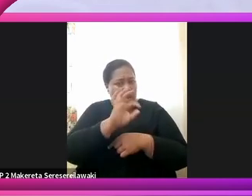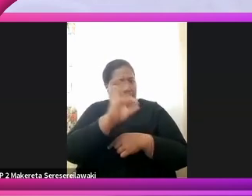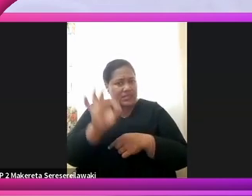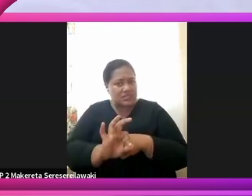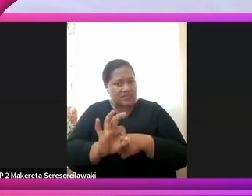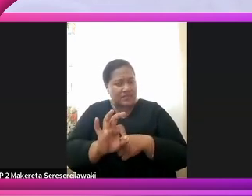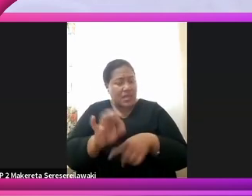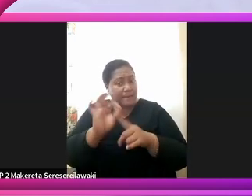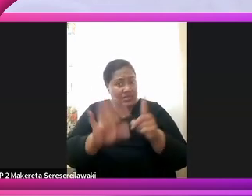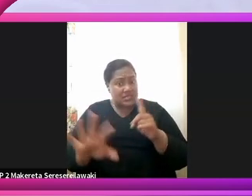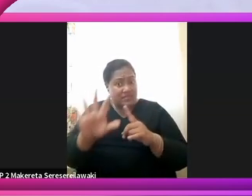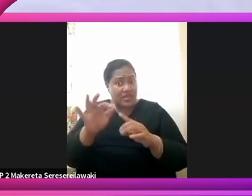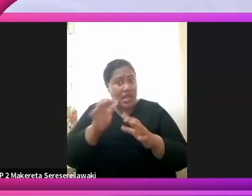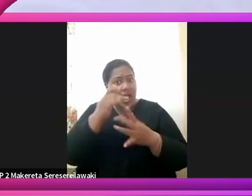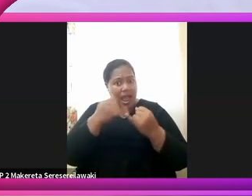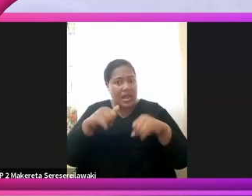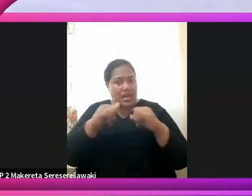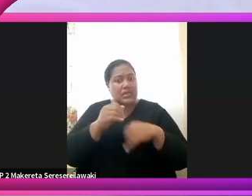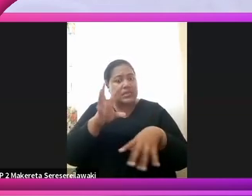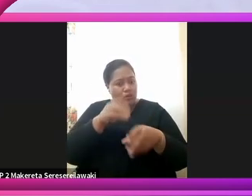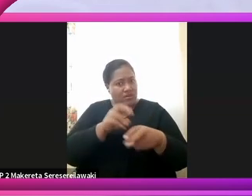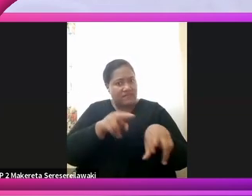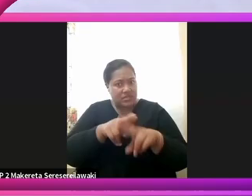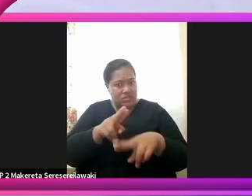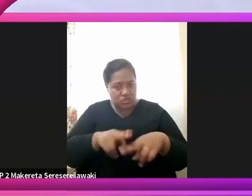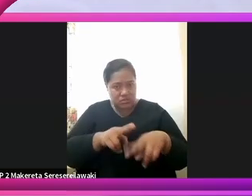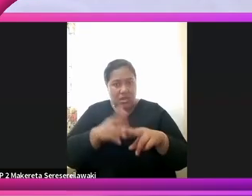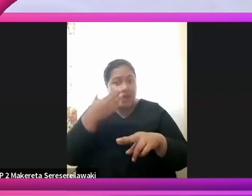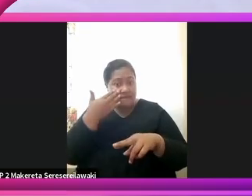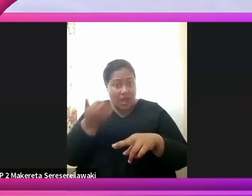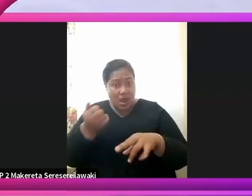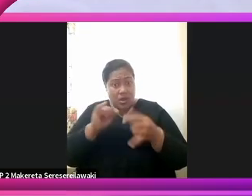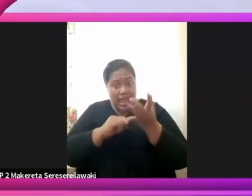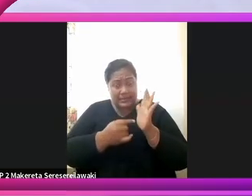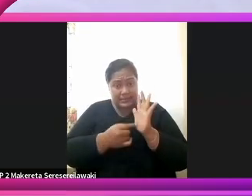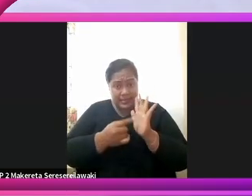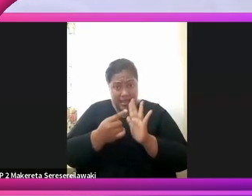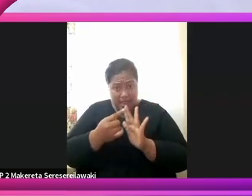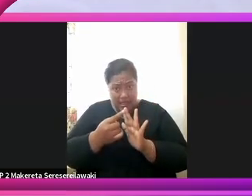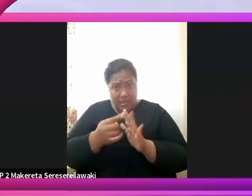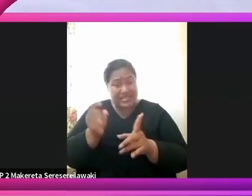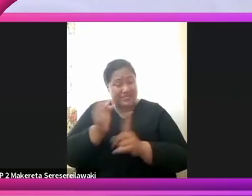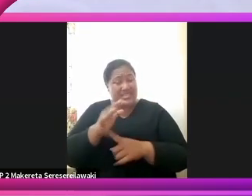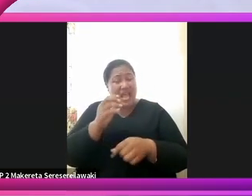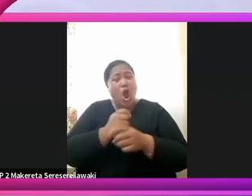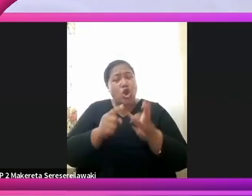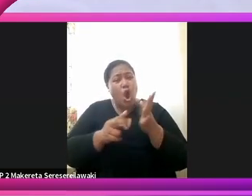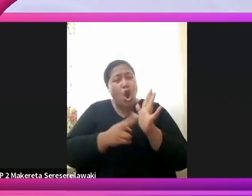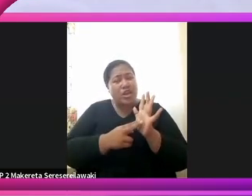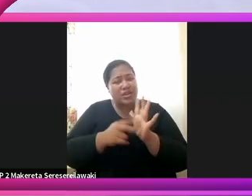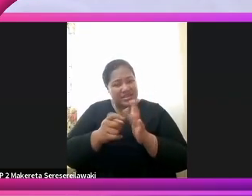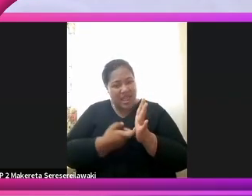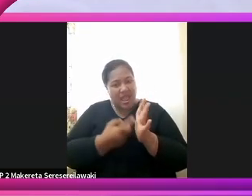including Fiji, including that, found that STI, especially gonorrhea and chlamydia, is very